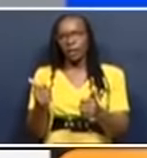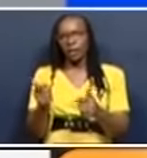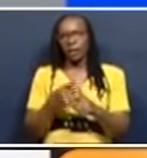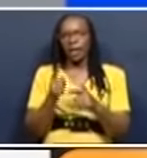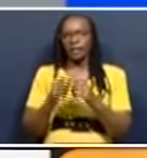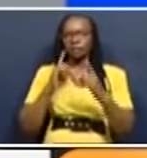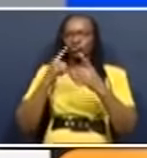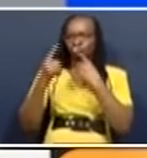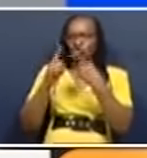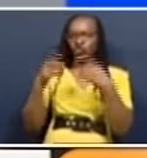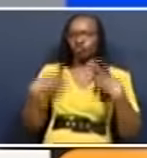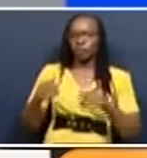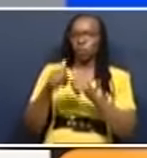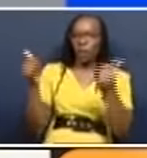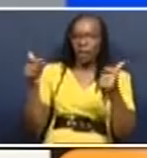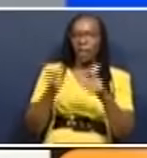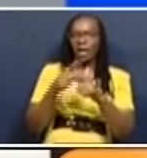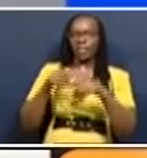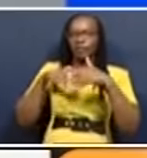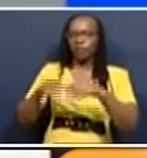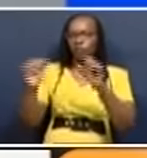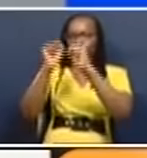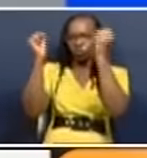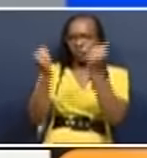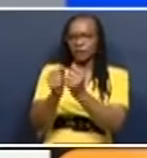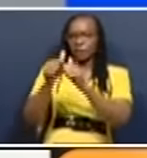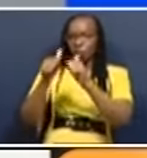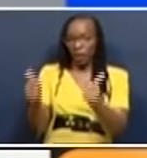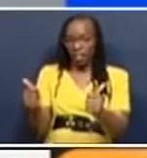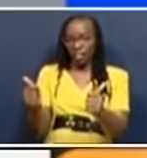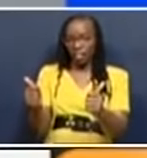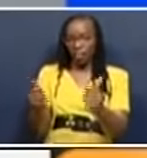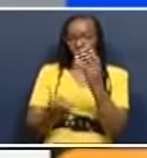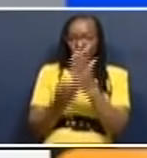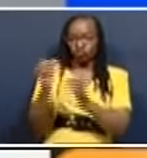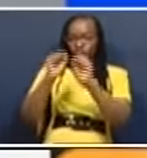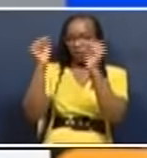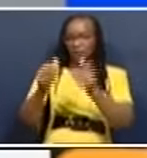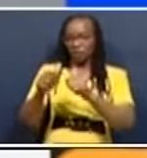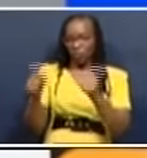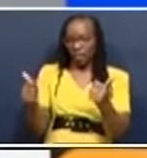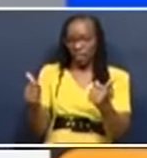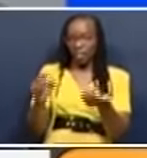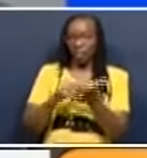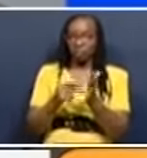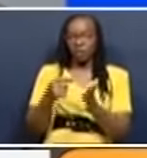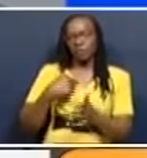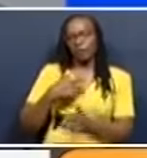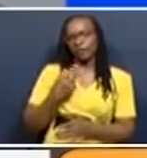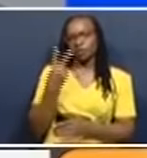people properly, and then we follow that with systems that we have set in place. It is a long one. You know, there are two